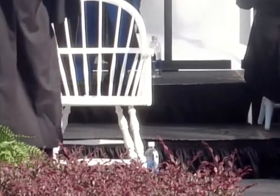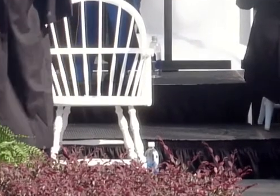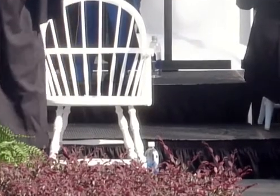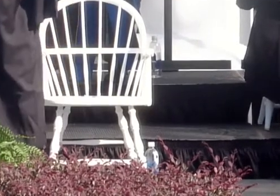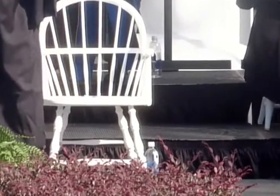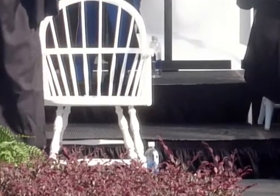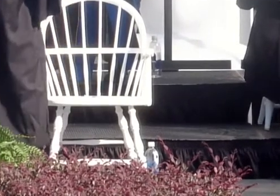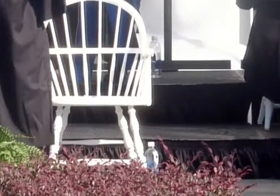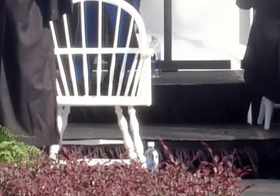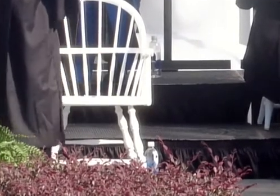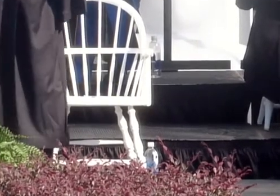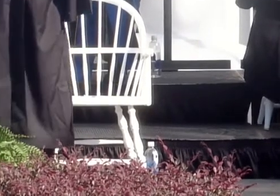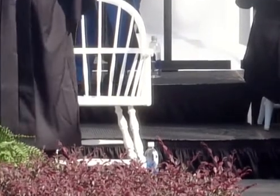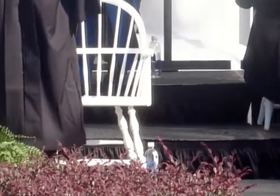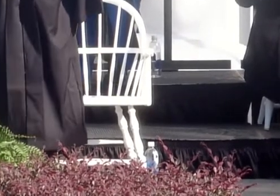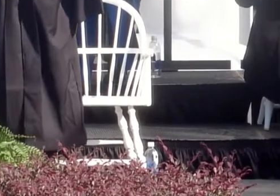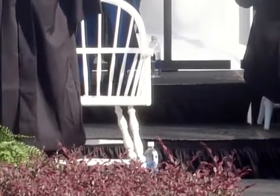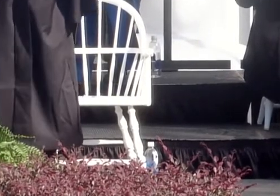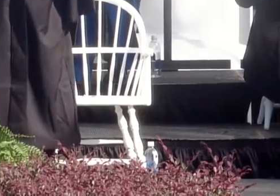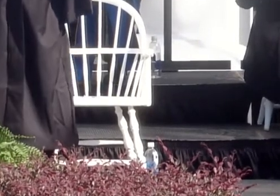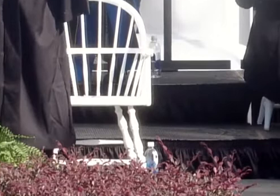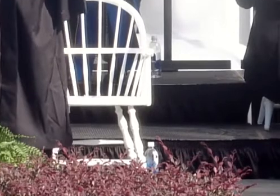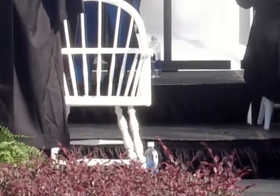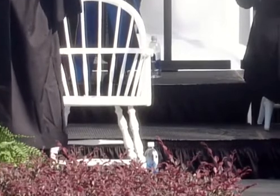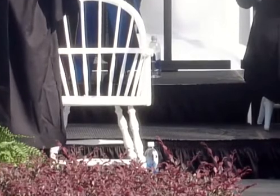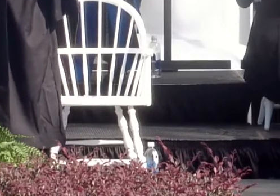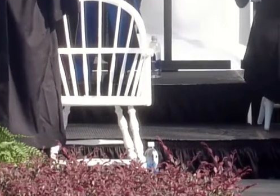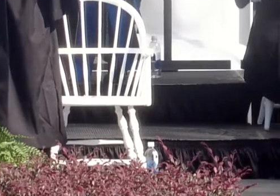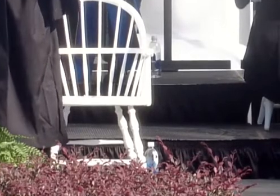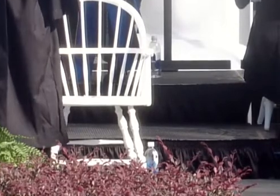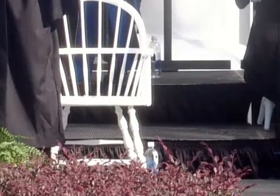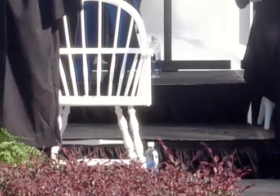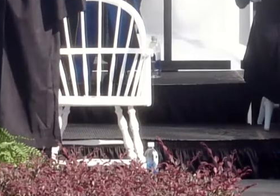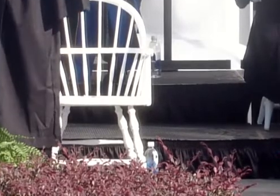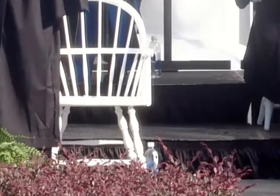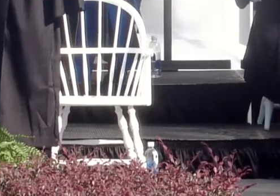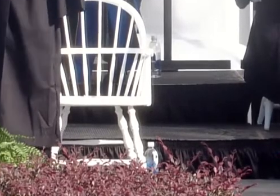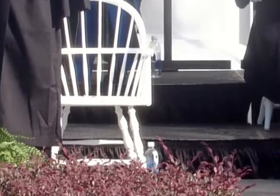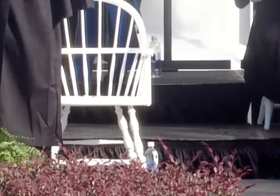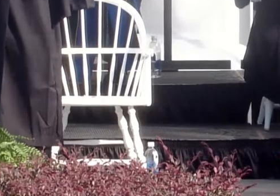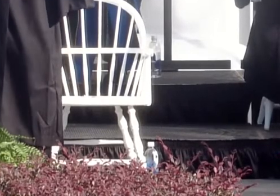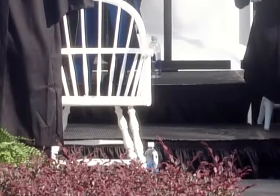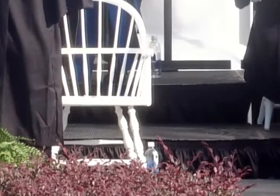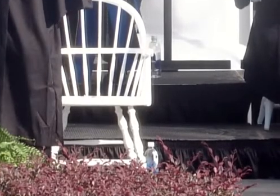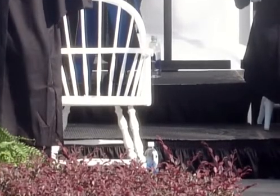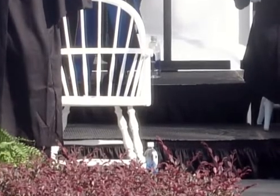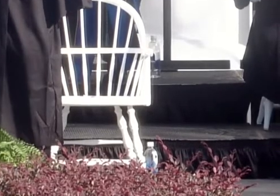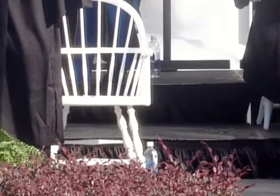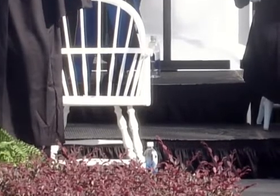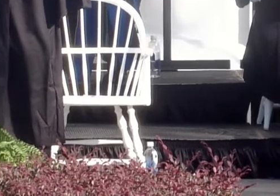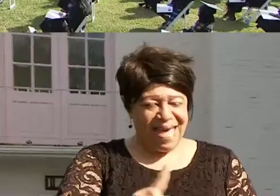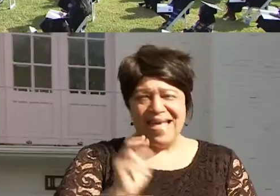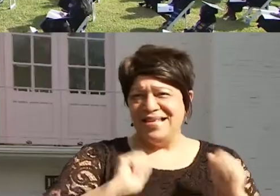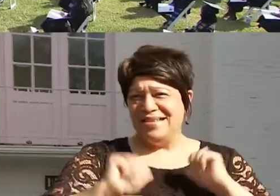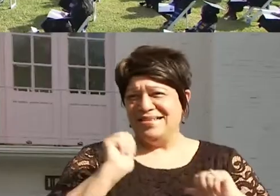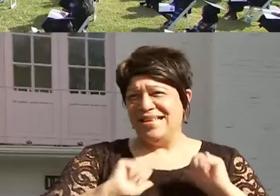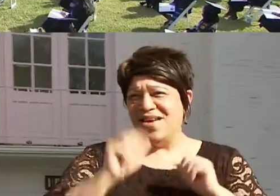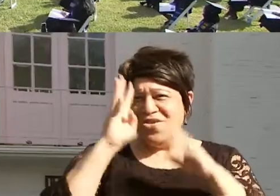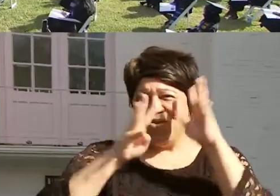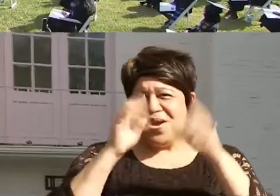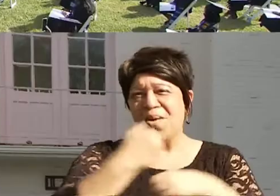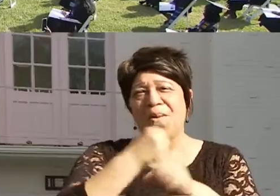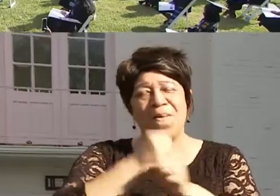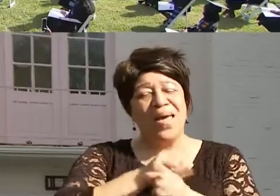all out, but that's all right. With much delight today, we celebrate and honor a talented creative force who makes us laugh